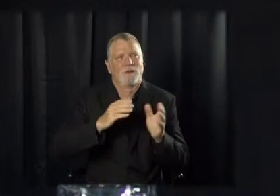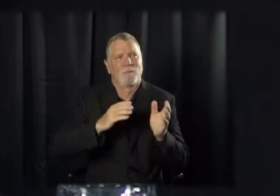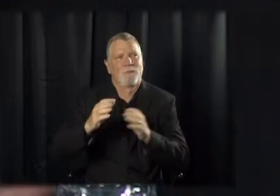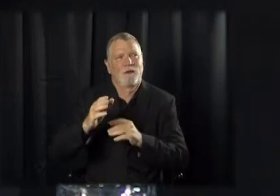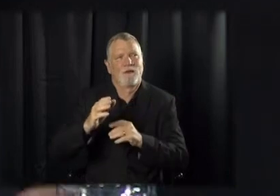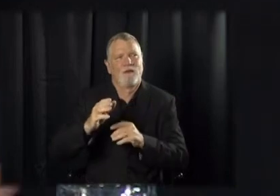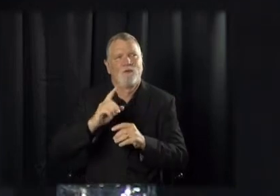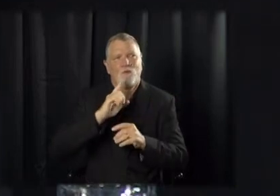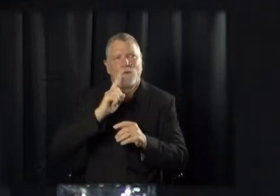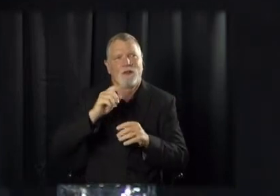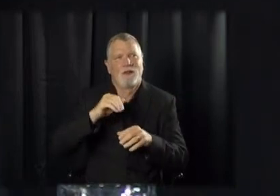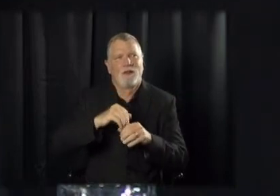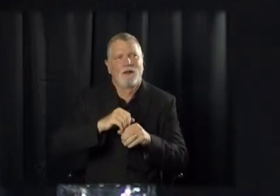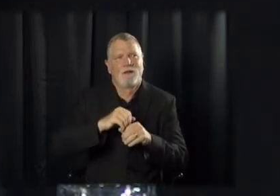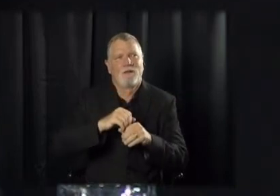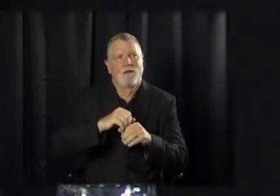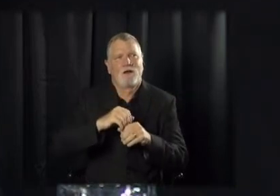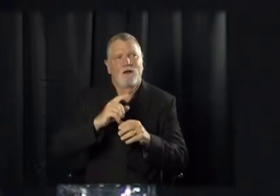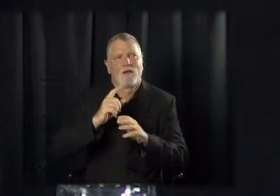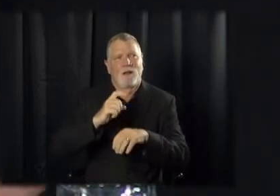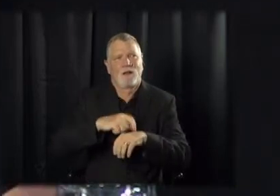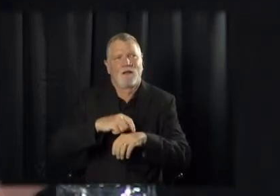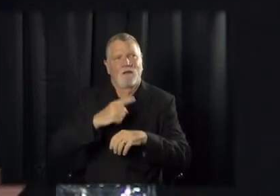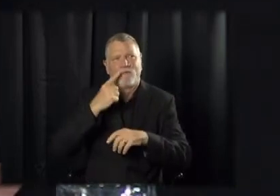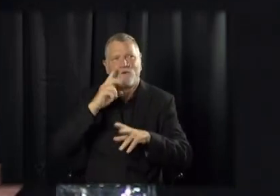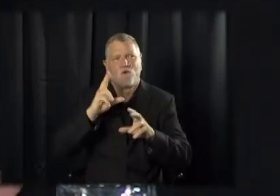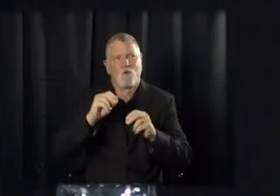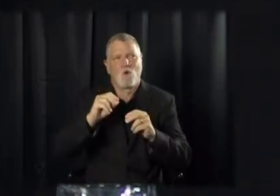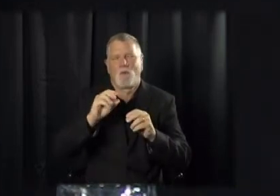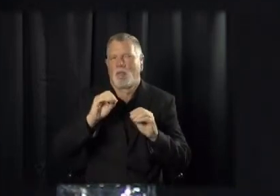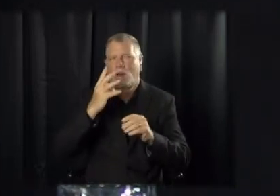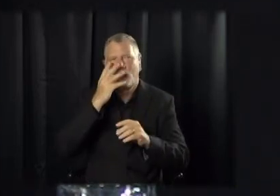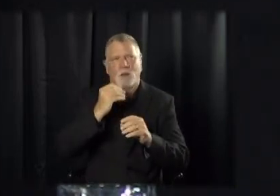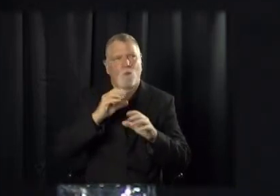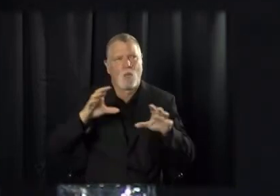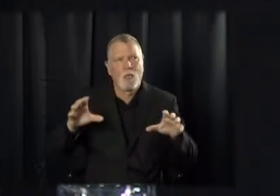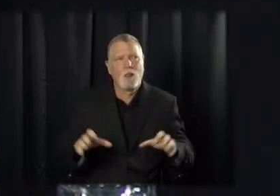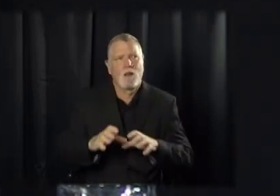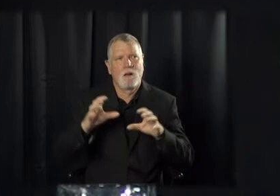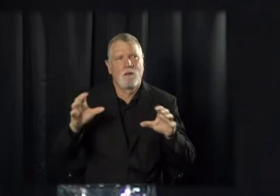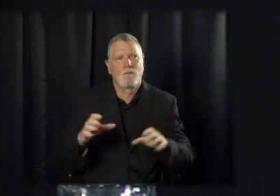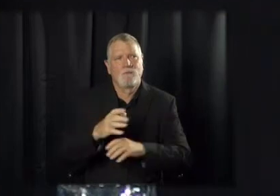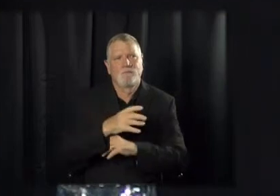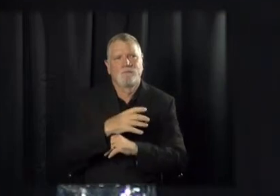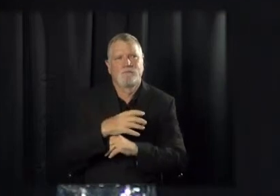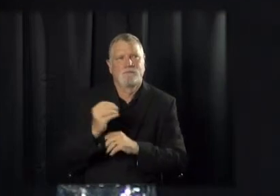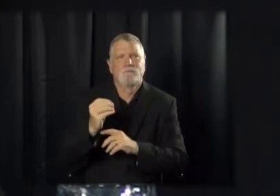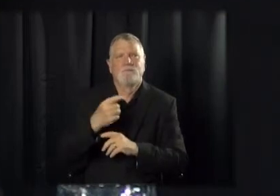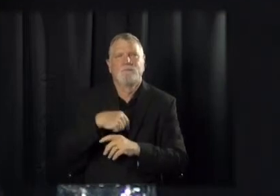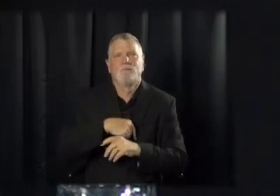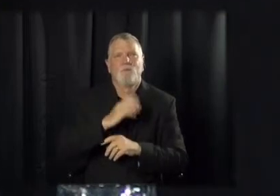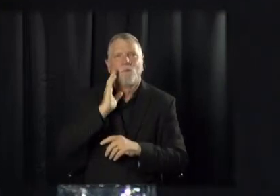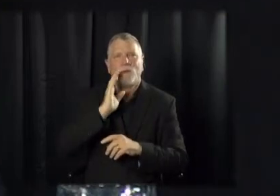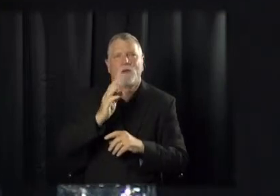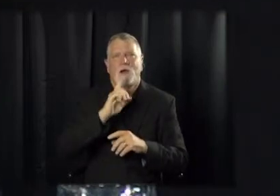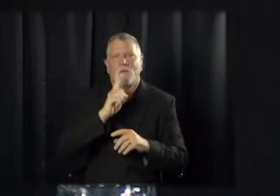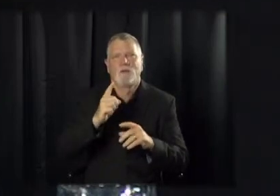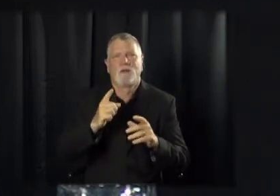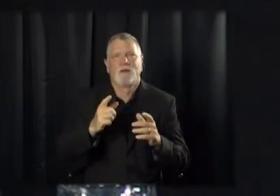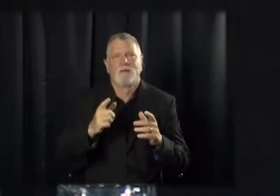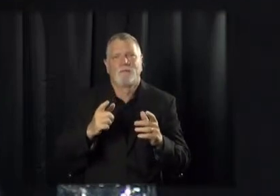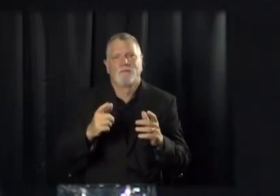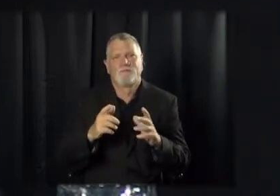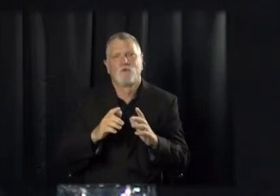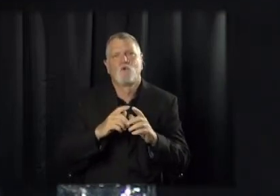plans, literally working around the clock. Nobody's had any sleep. And we are